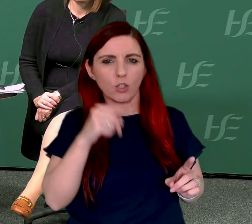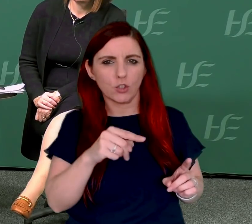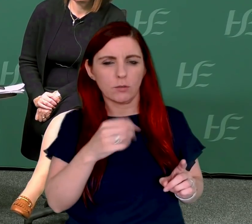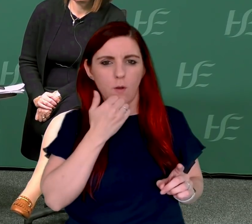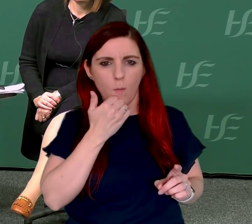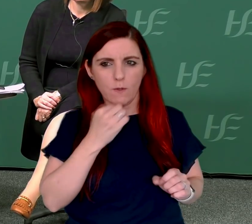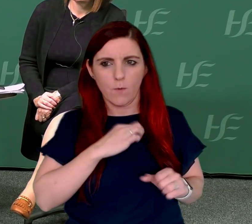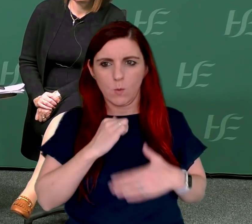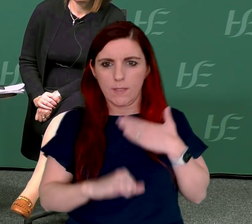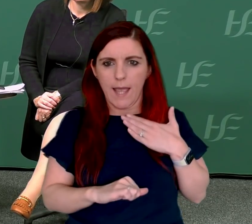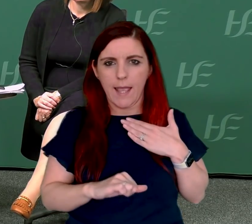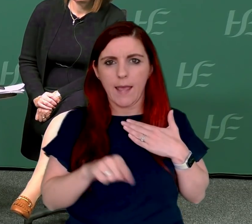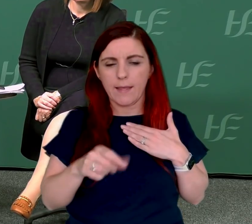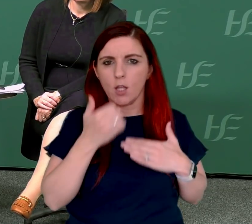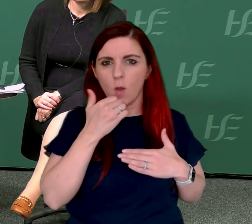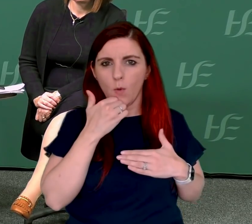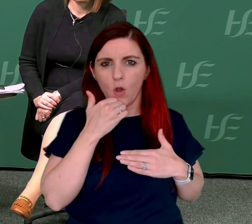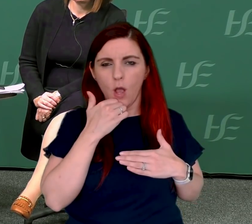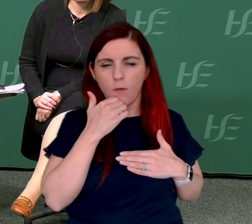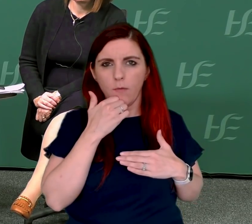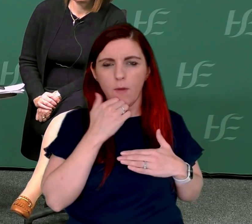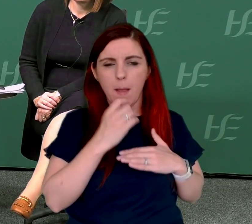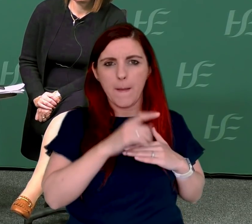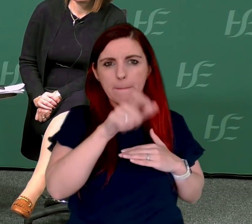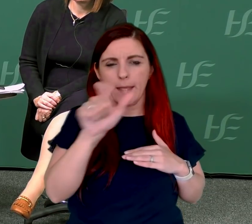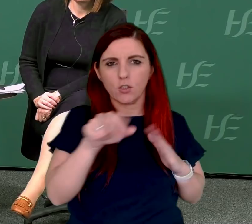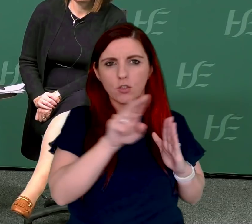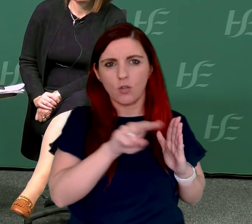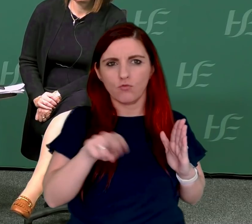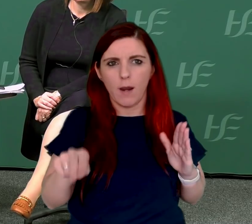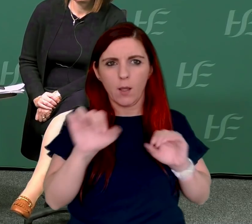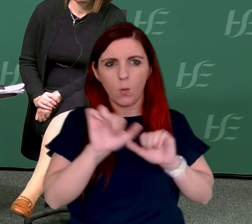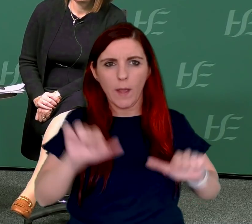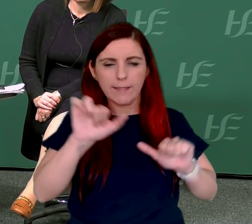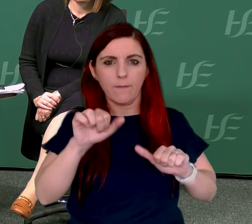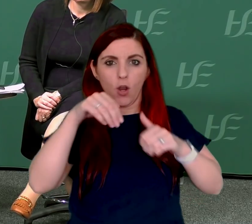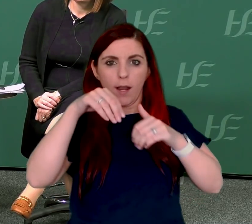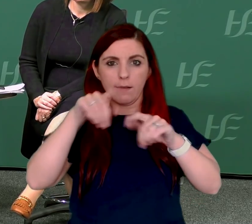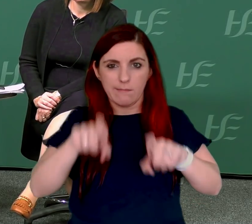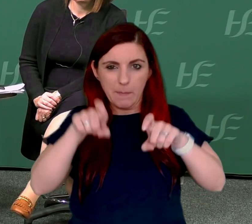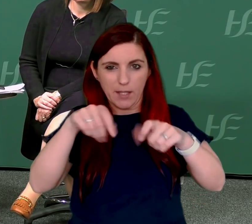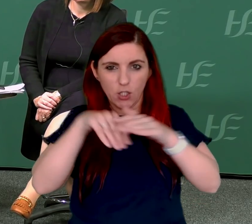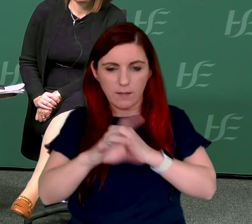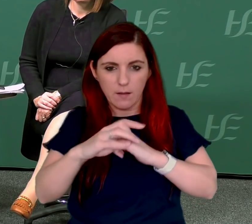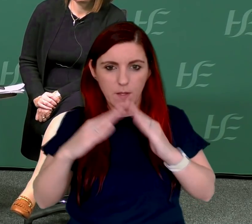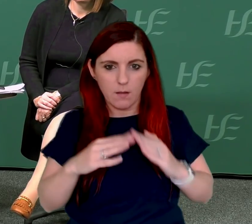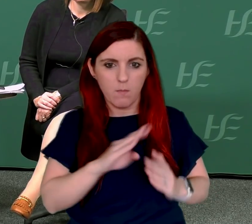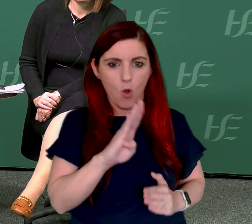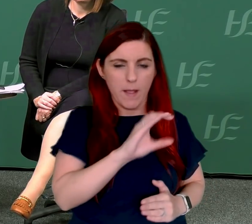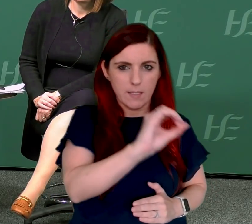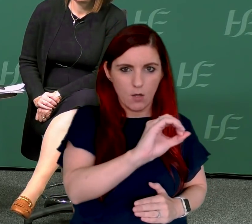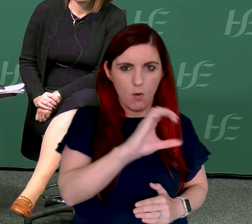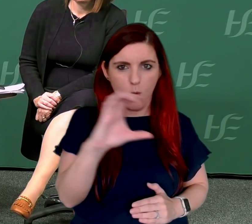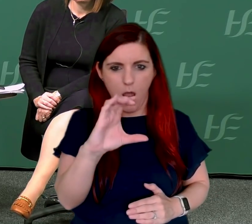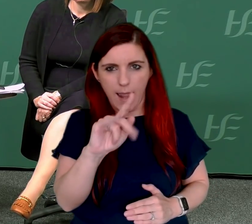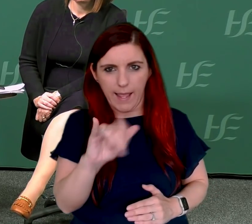figures for today. Number of patients on trolleys or waiting for admission. Beaumont 0, Connolly